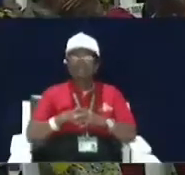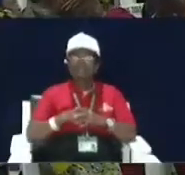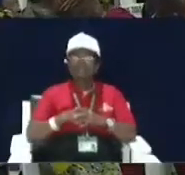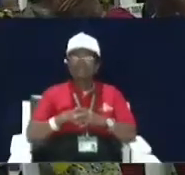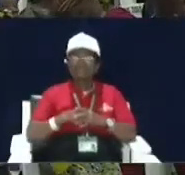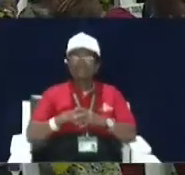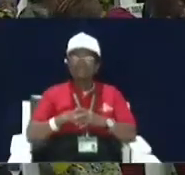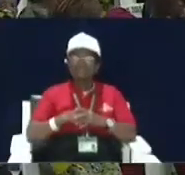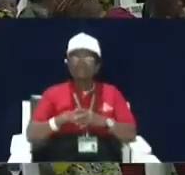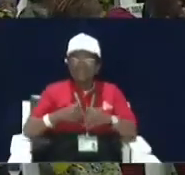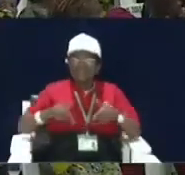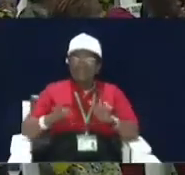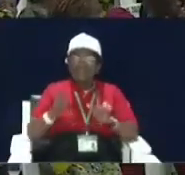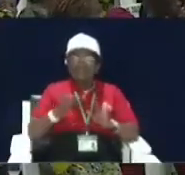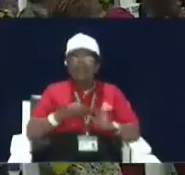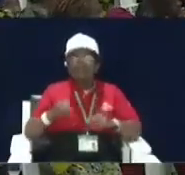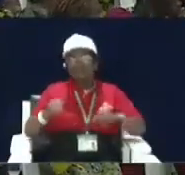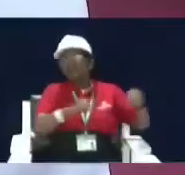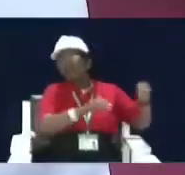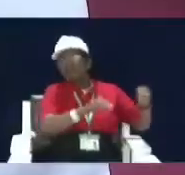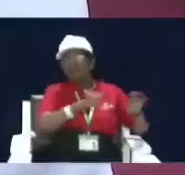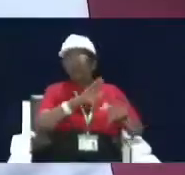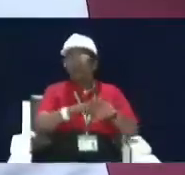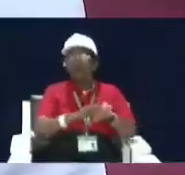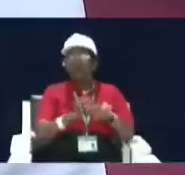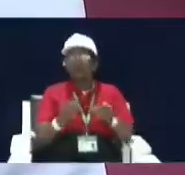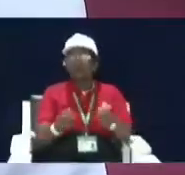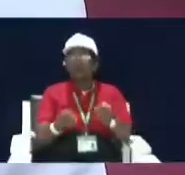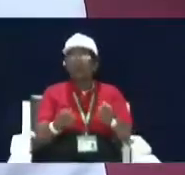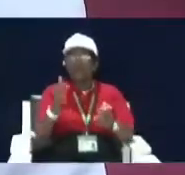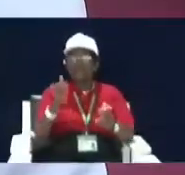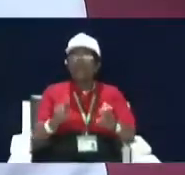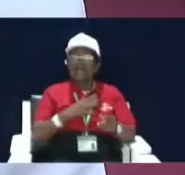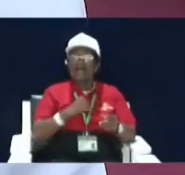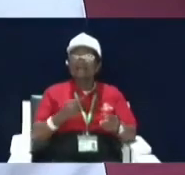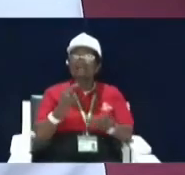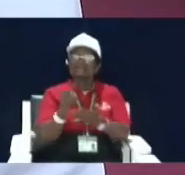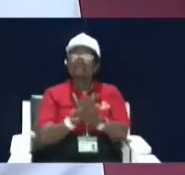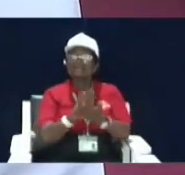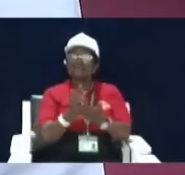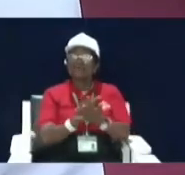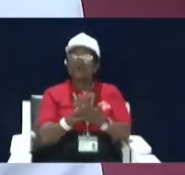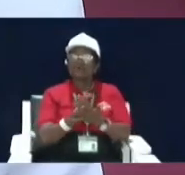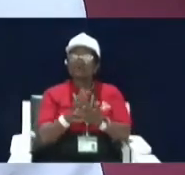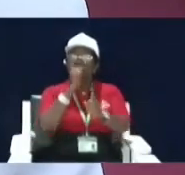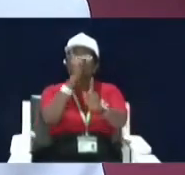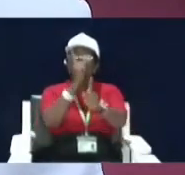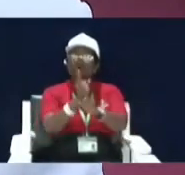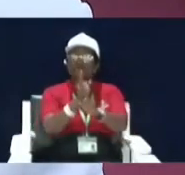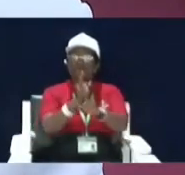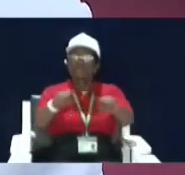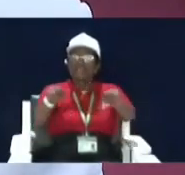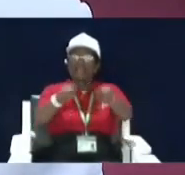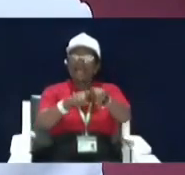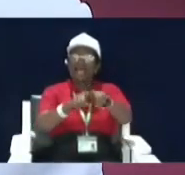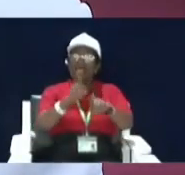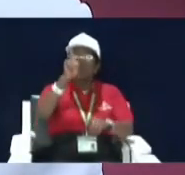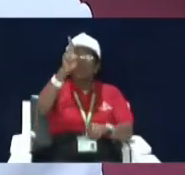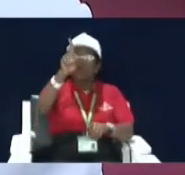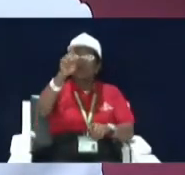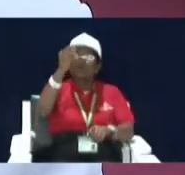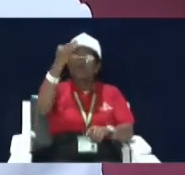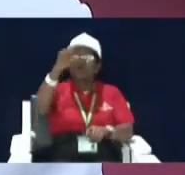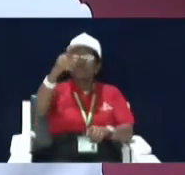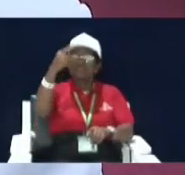And let's move on quickly and discuss, just like one of the people before